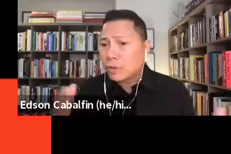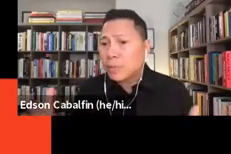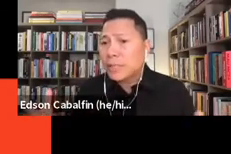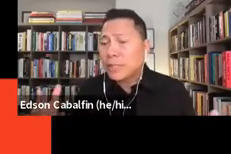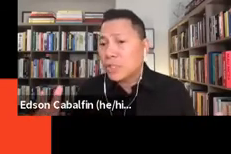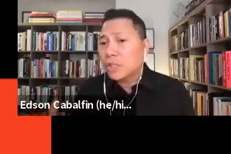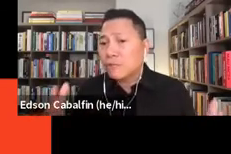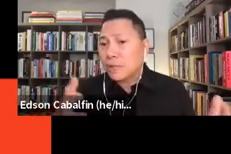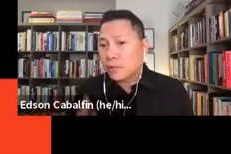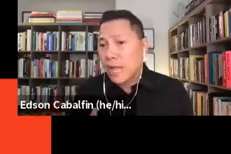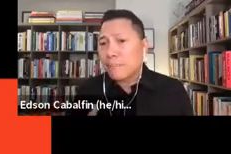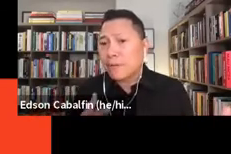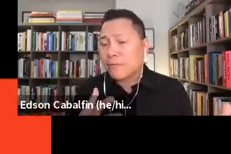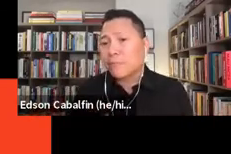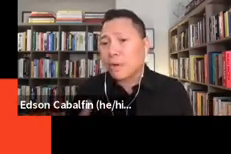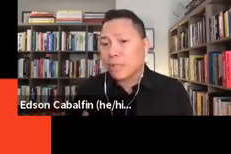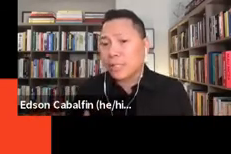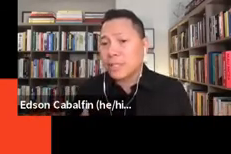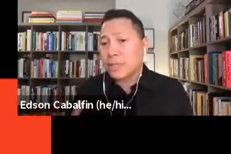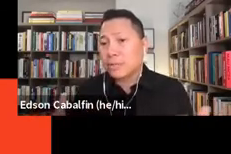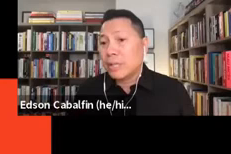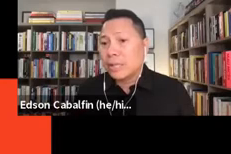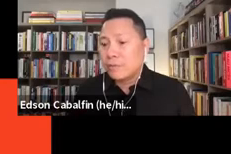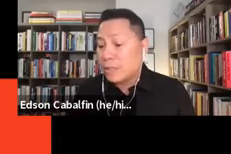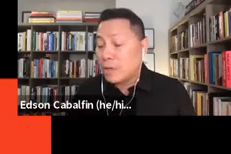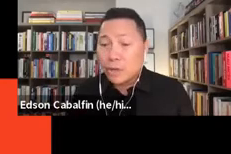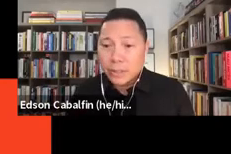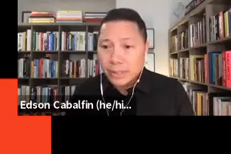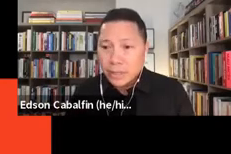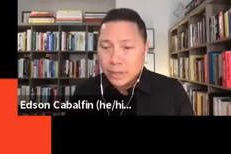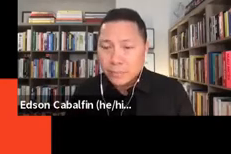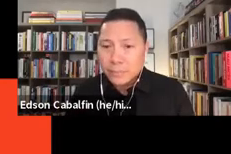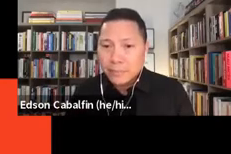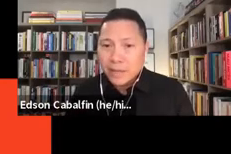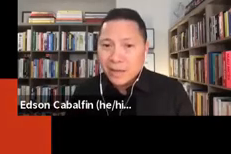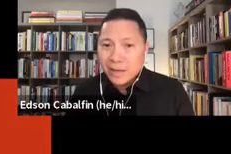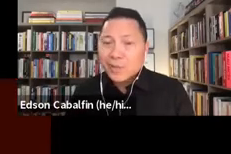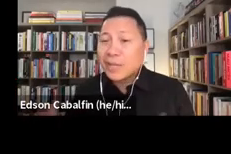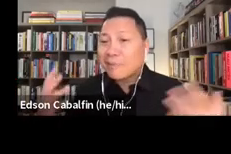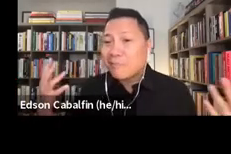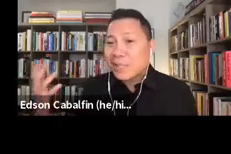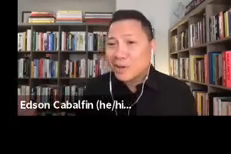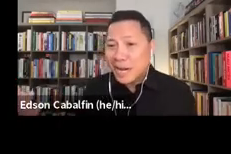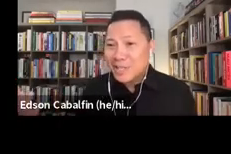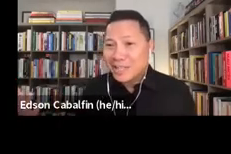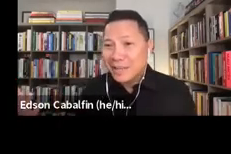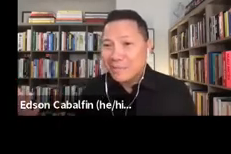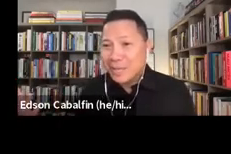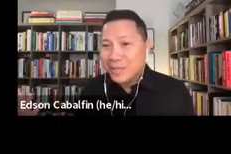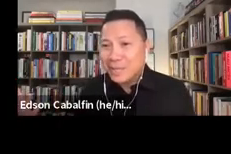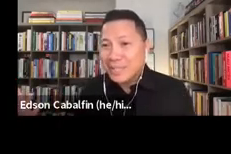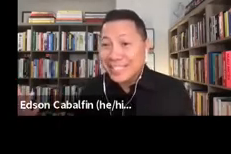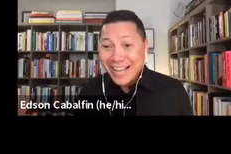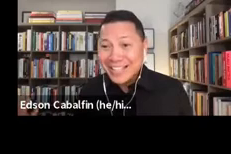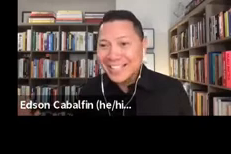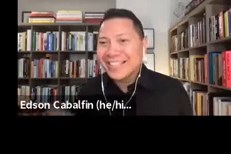this could be then the shift that could happen from colonization to that of decolonization. So then what's the connection then